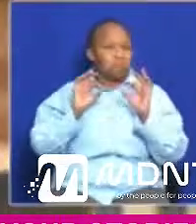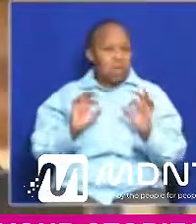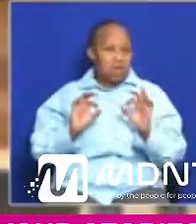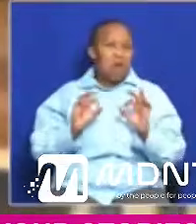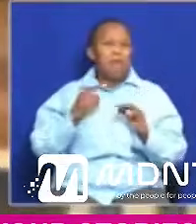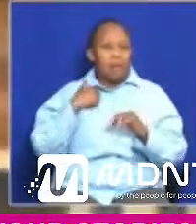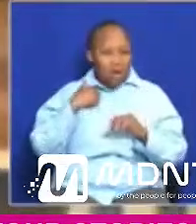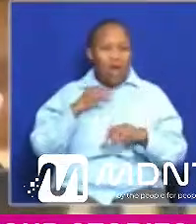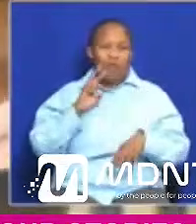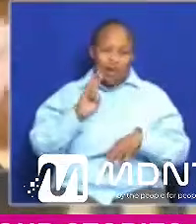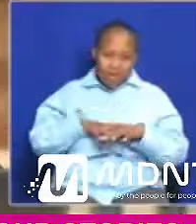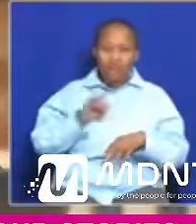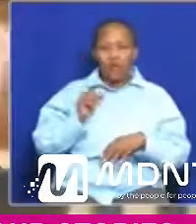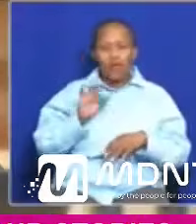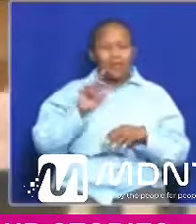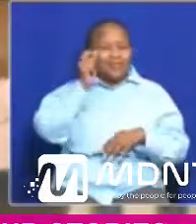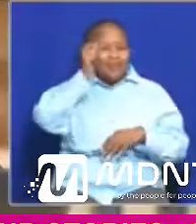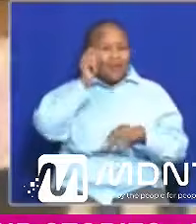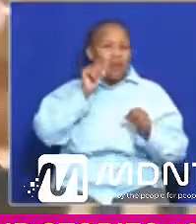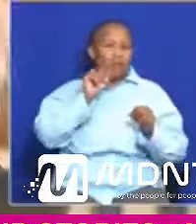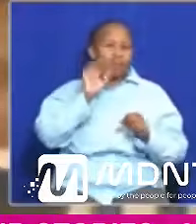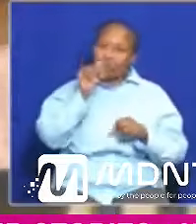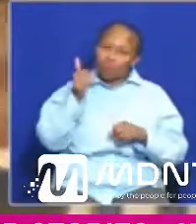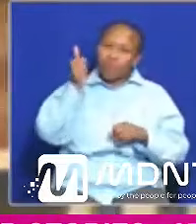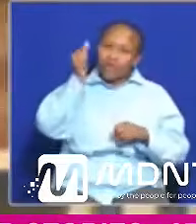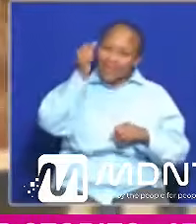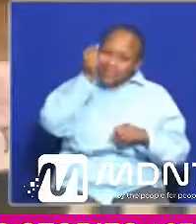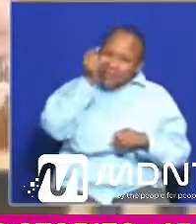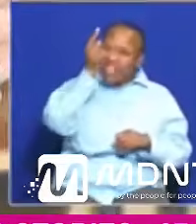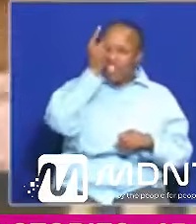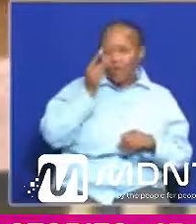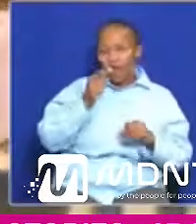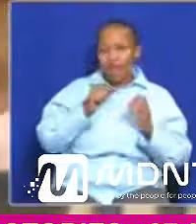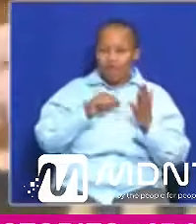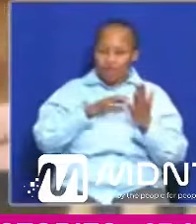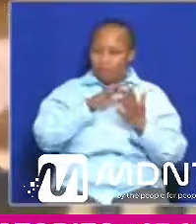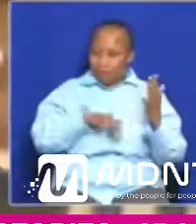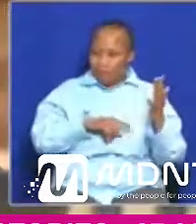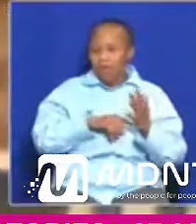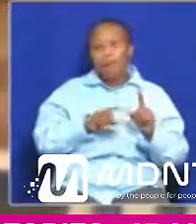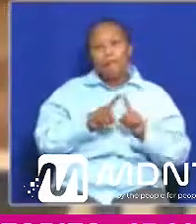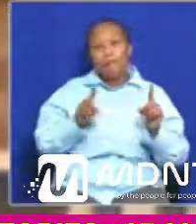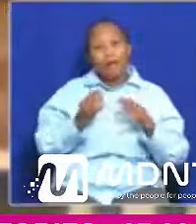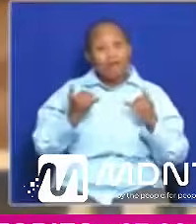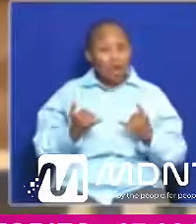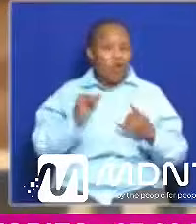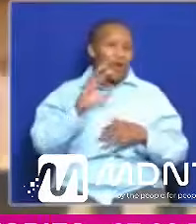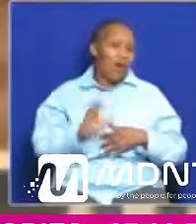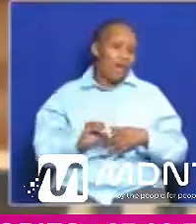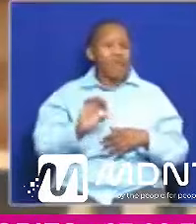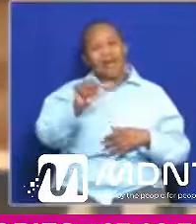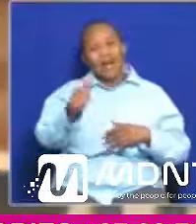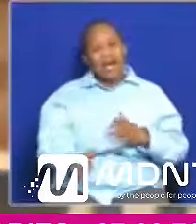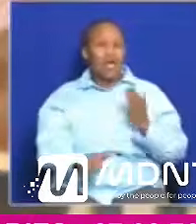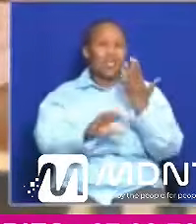this. But this judgment at no stage dealt with your other constitutional rights.